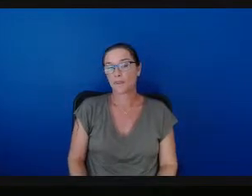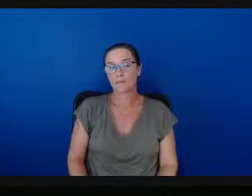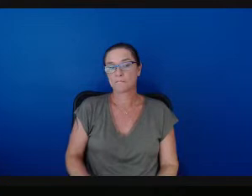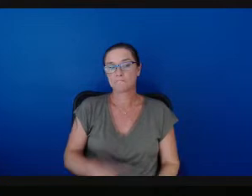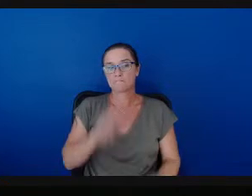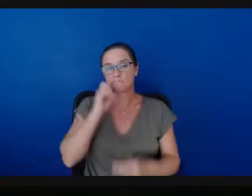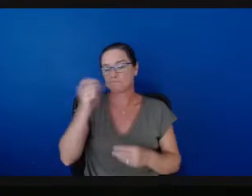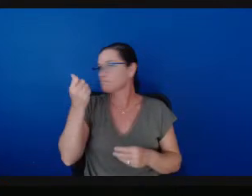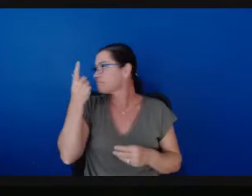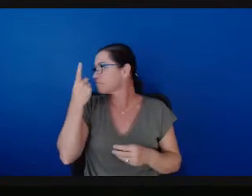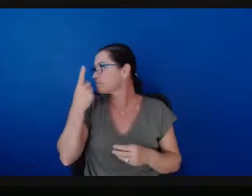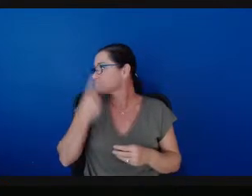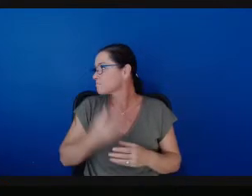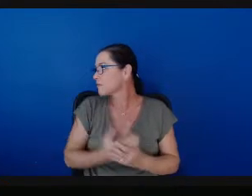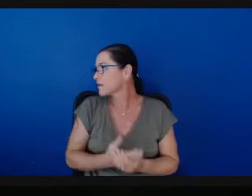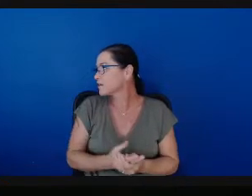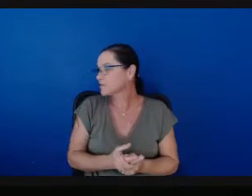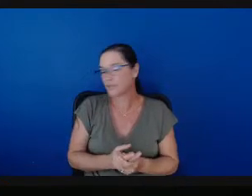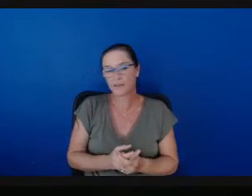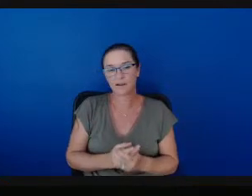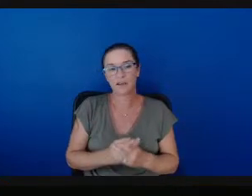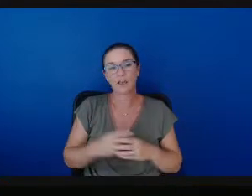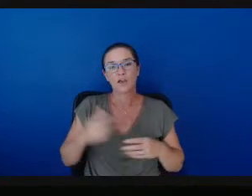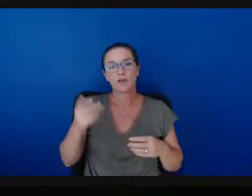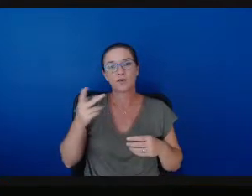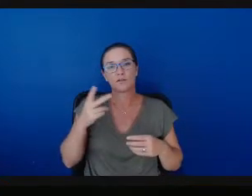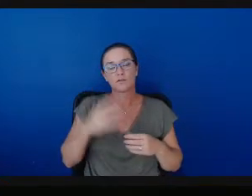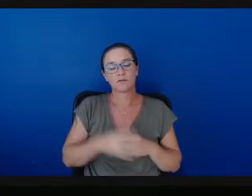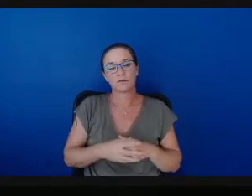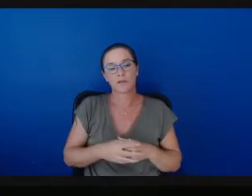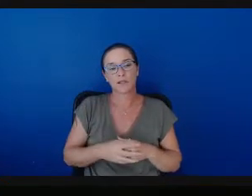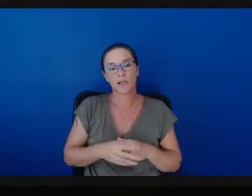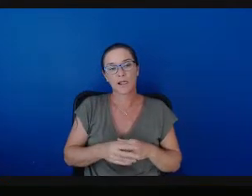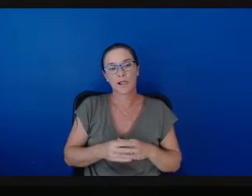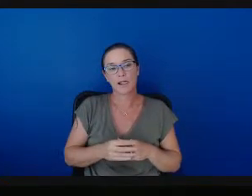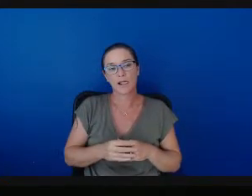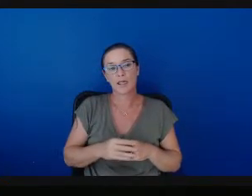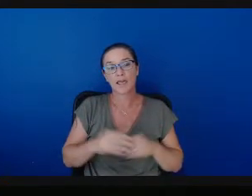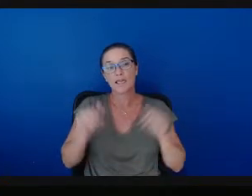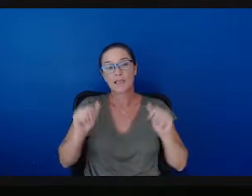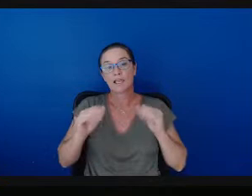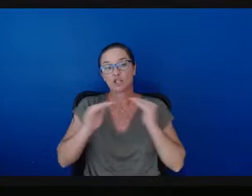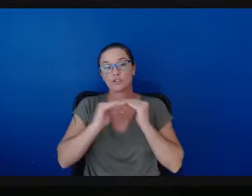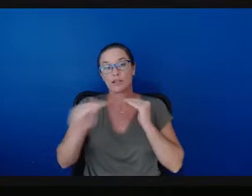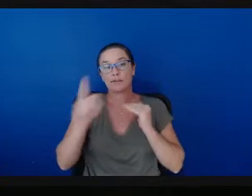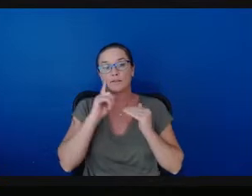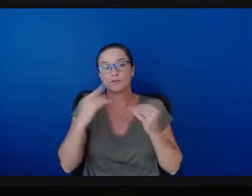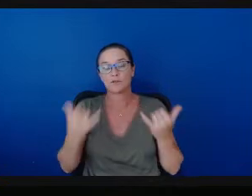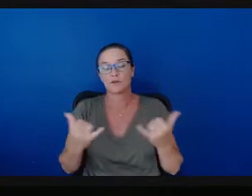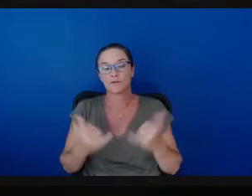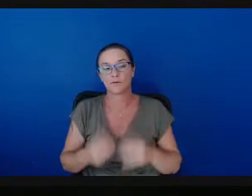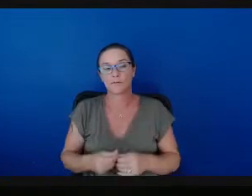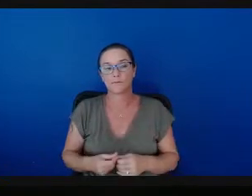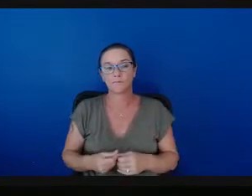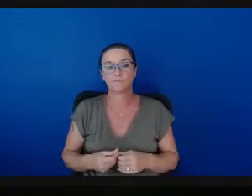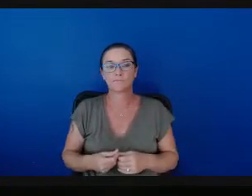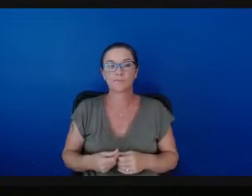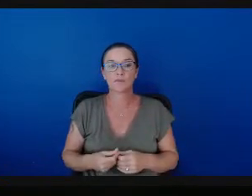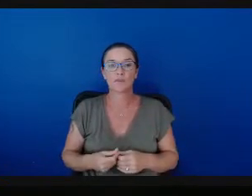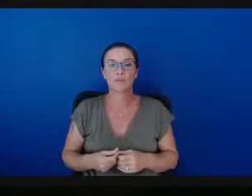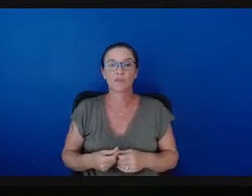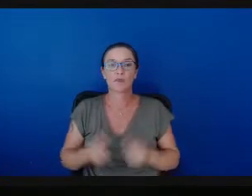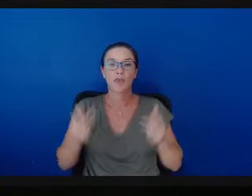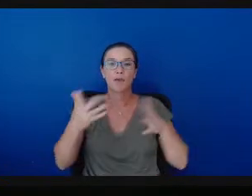now. We see more fissures in the downdropped area. Same answer. I think it's like stabilized for now. How long will it take to fill the